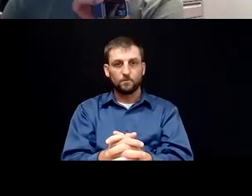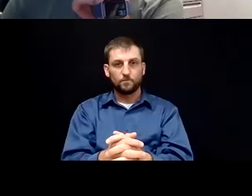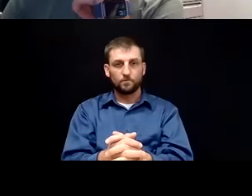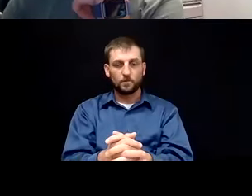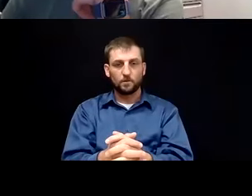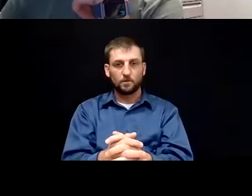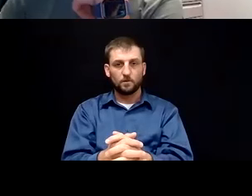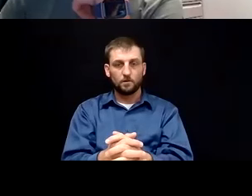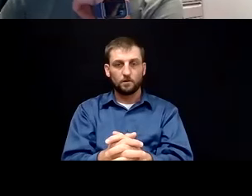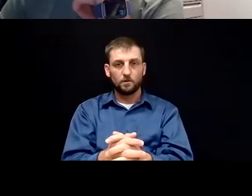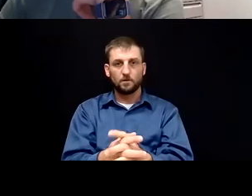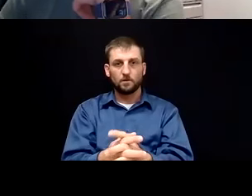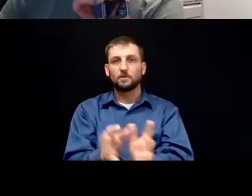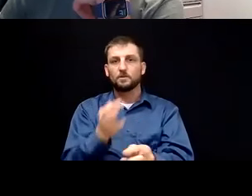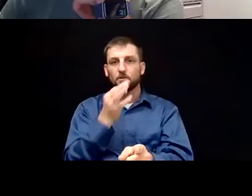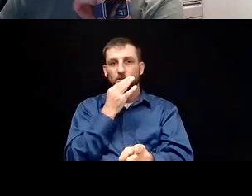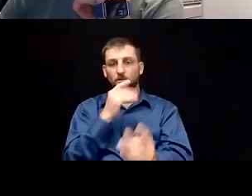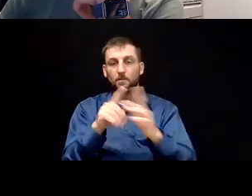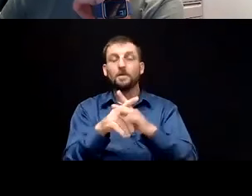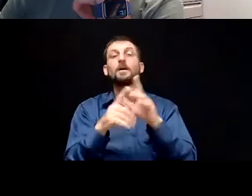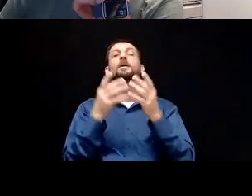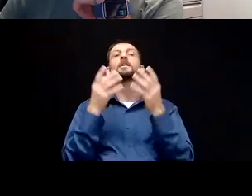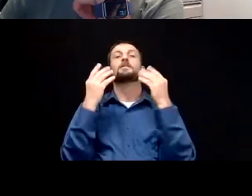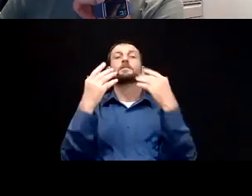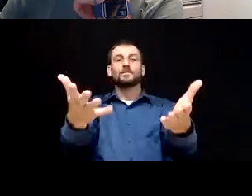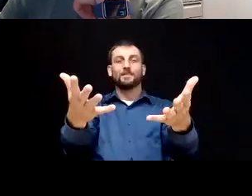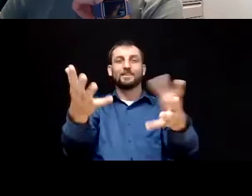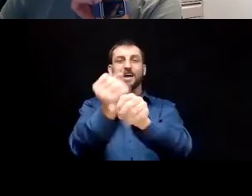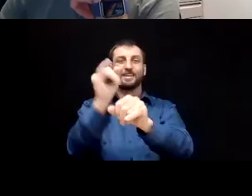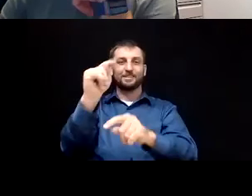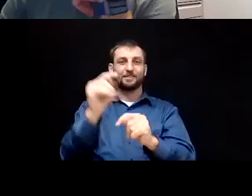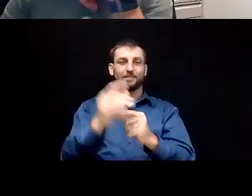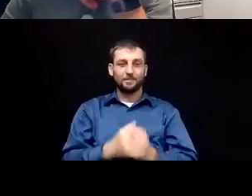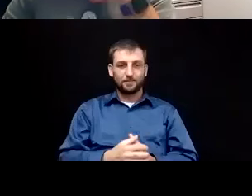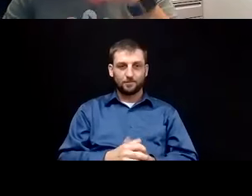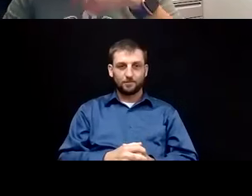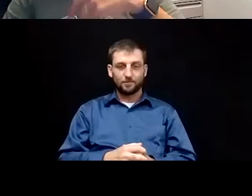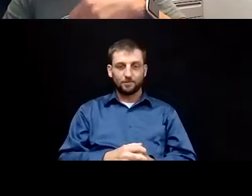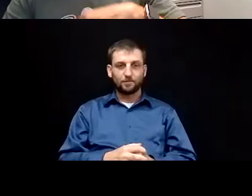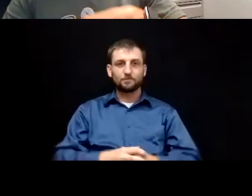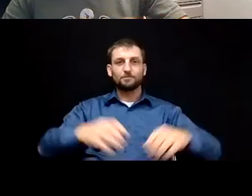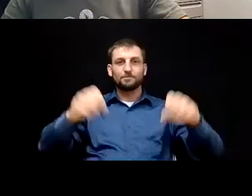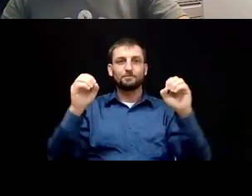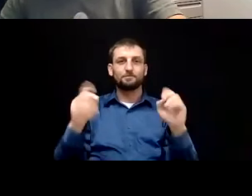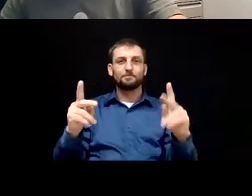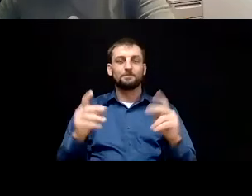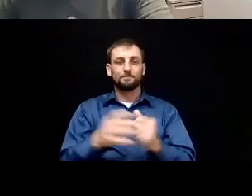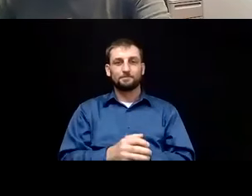It's about to come up now. Okay, got it. All right.